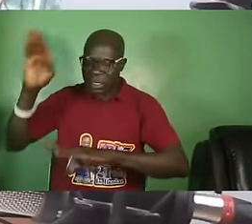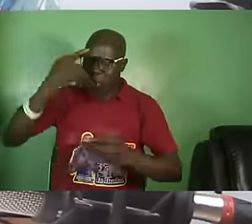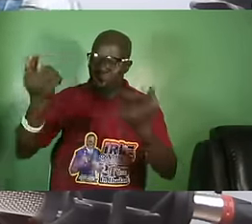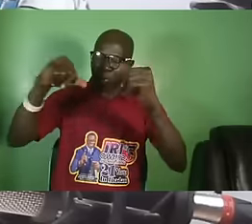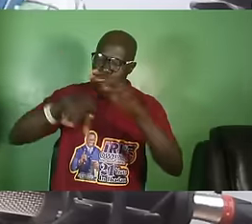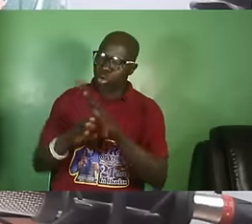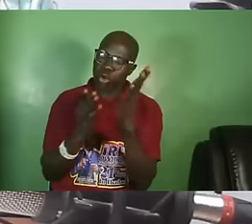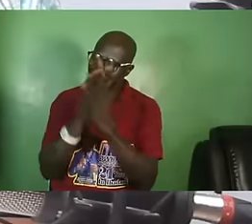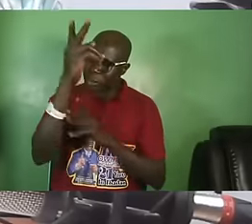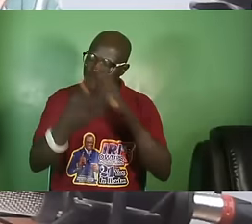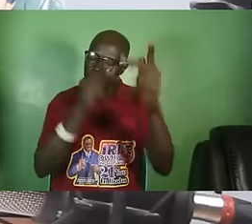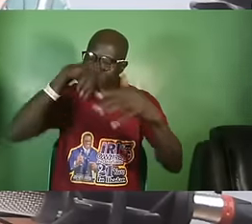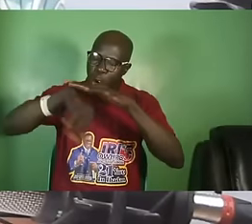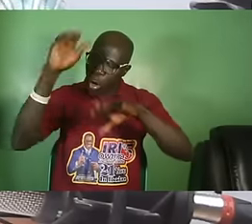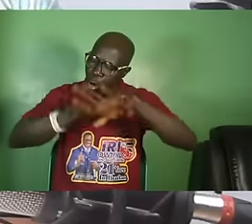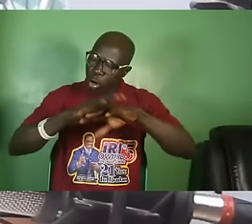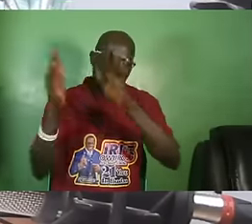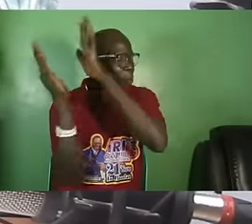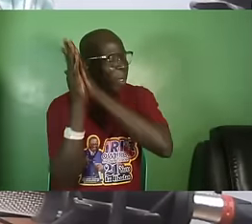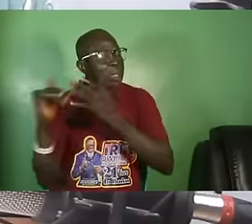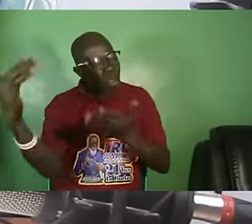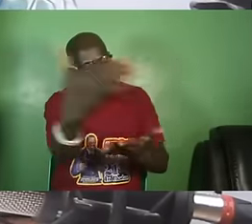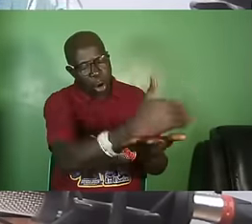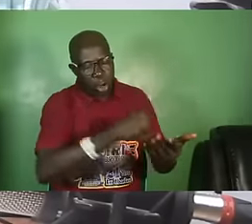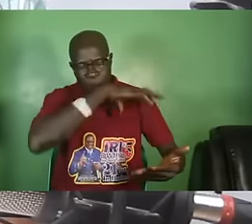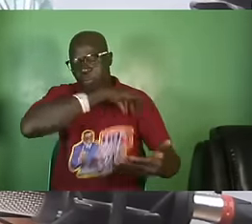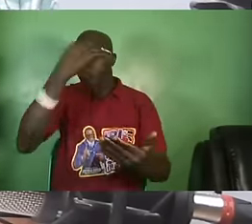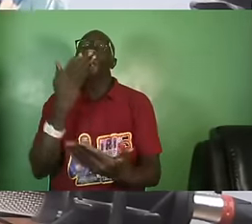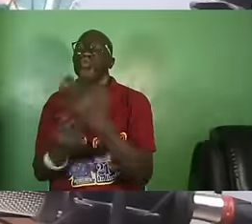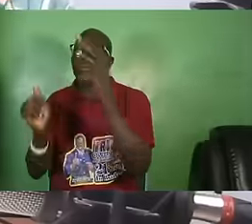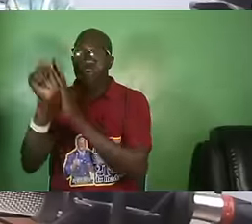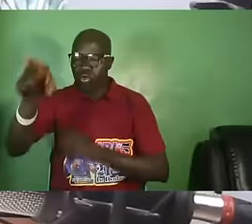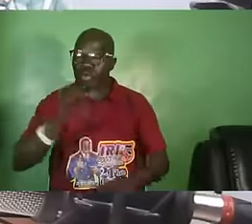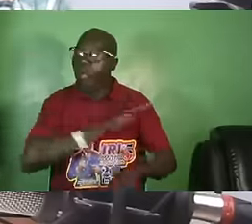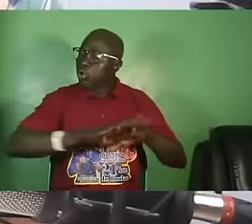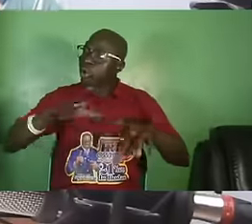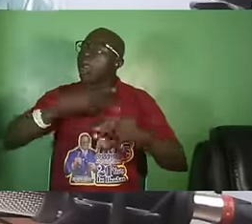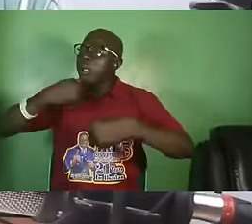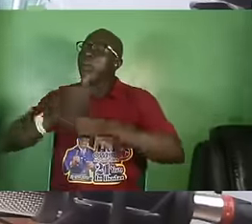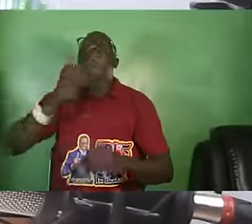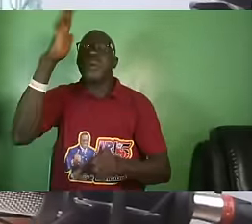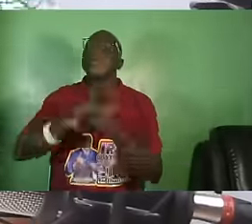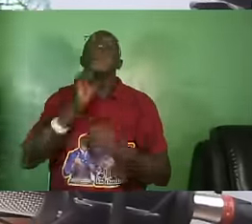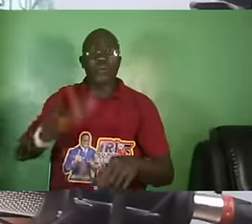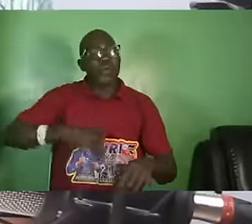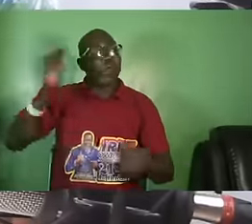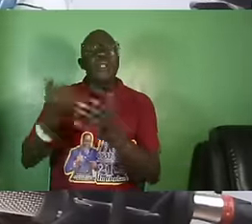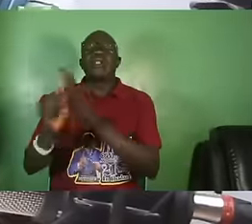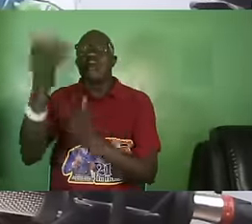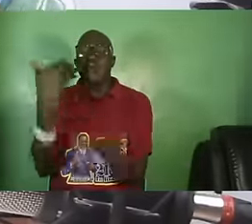battle that come visit one on the bed. That's not one a blessing. That made promise not to fulfill.